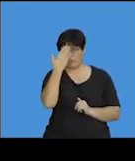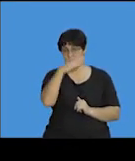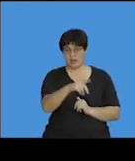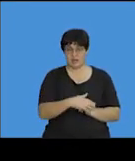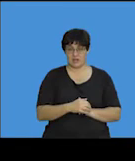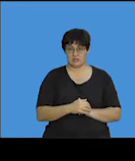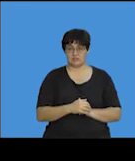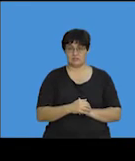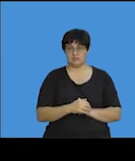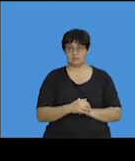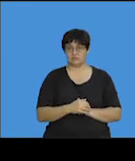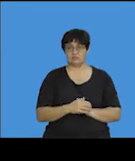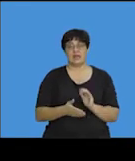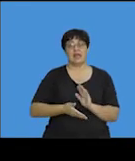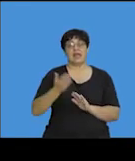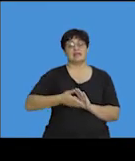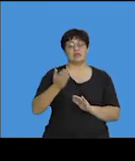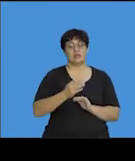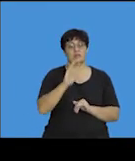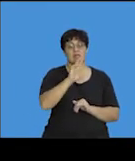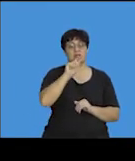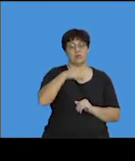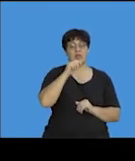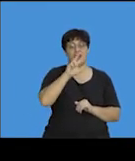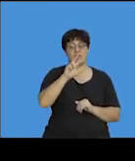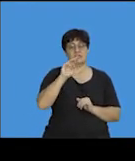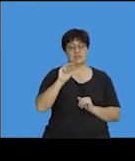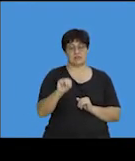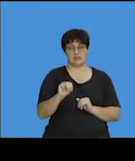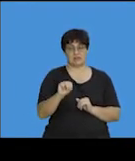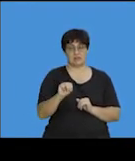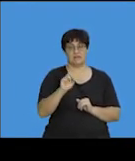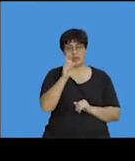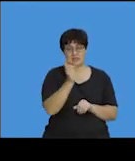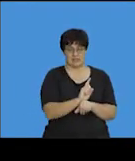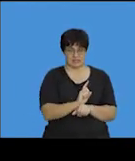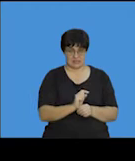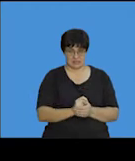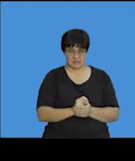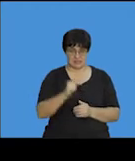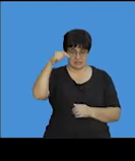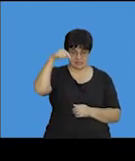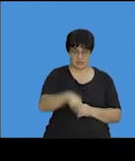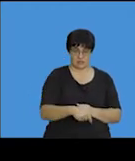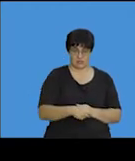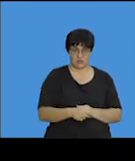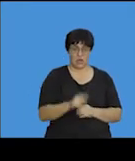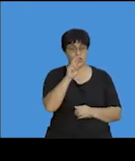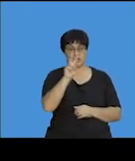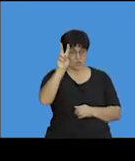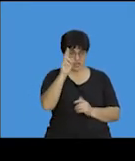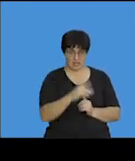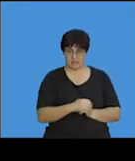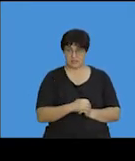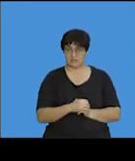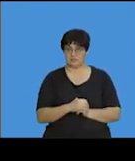know that the acceleration is 9.8 meters per second down, second squared